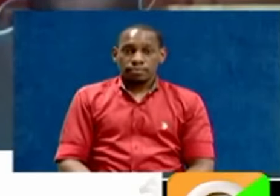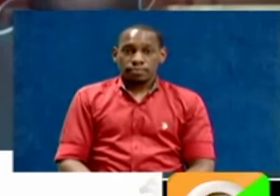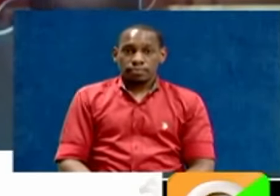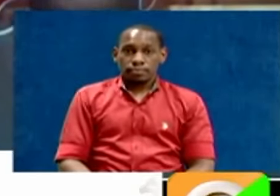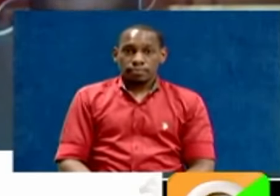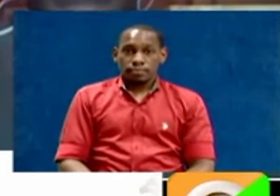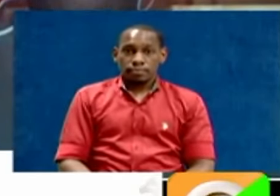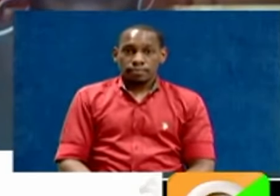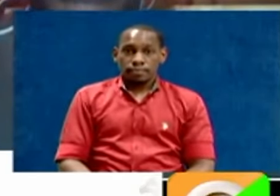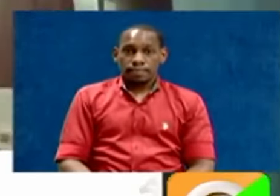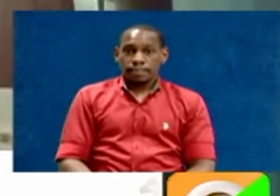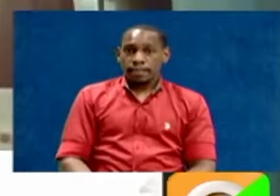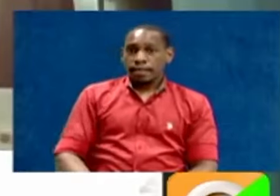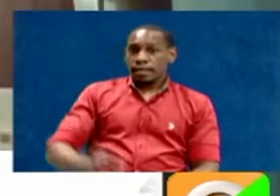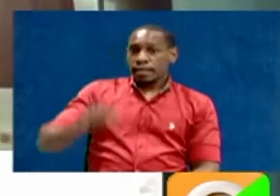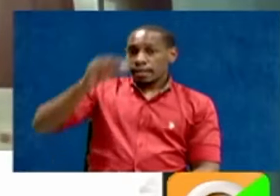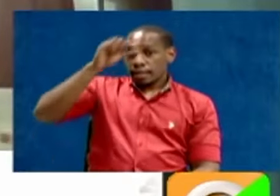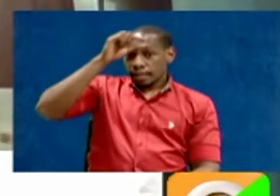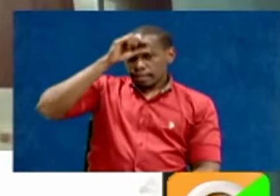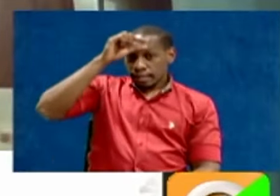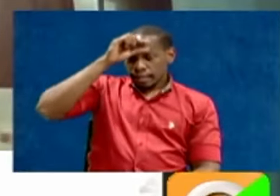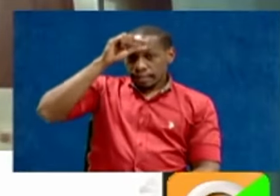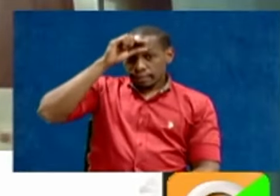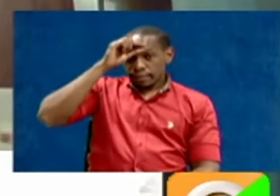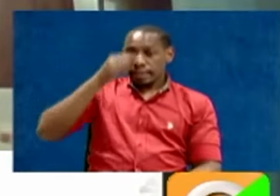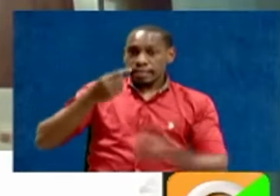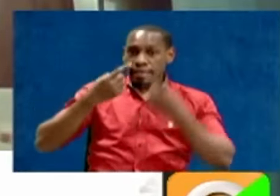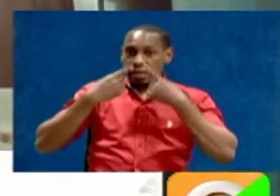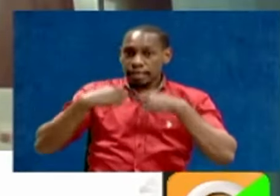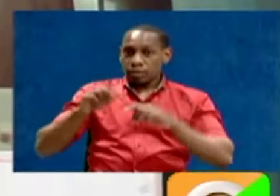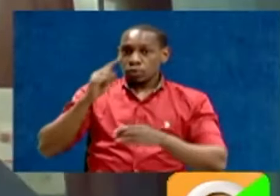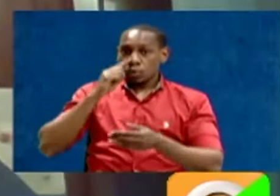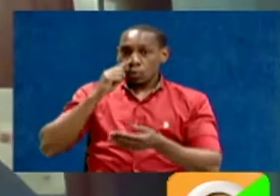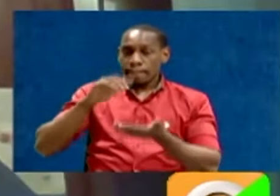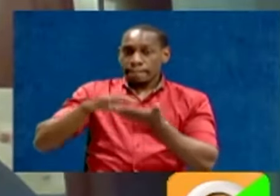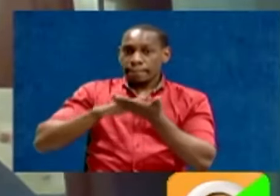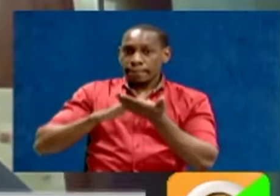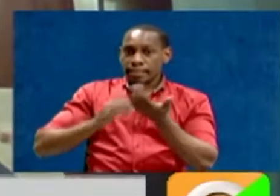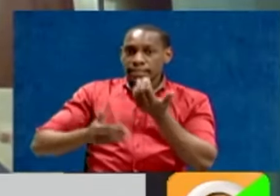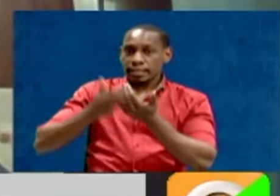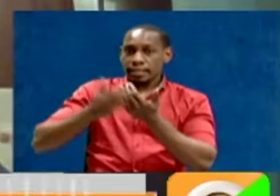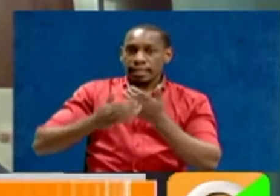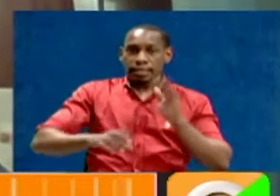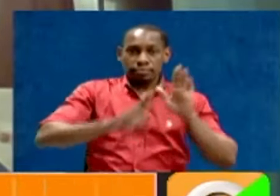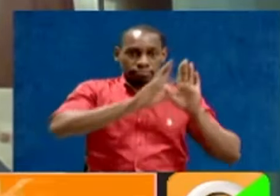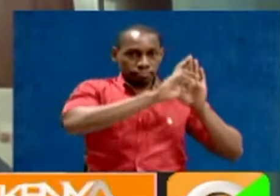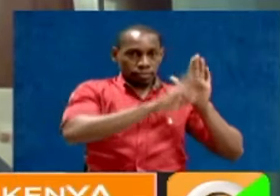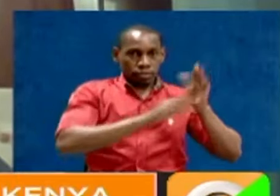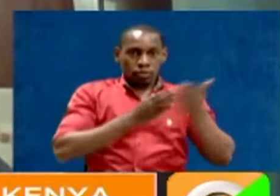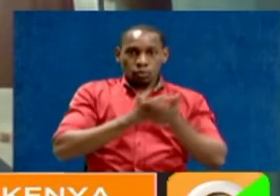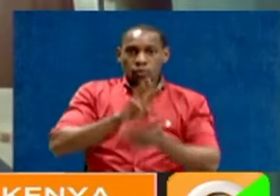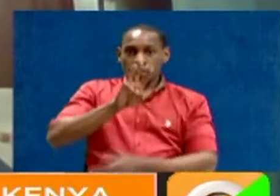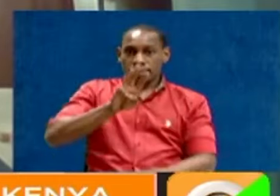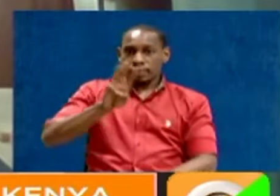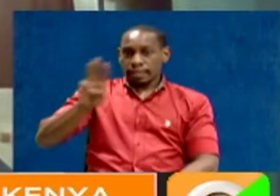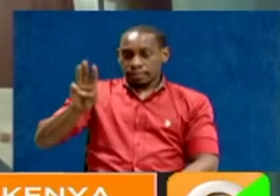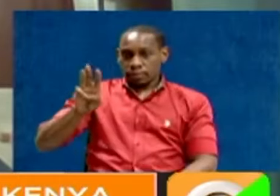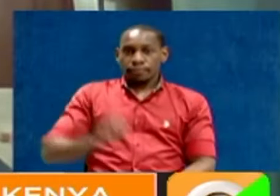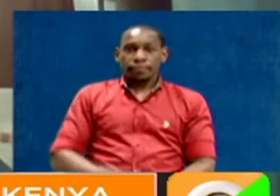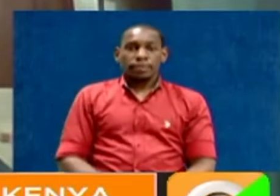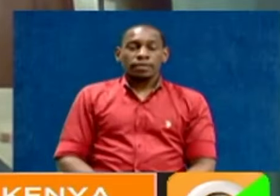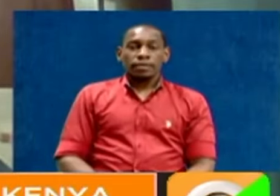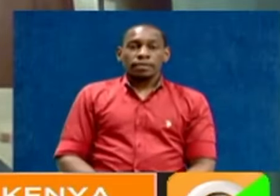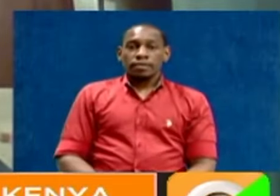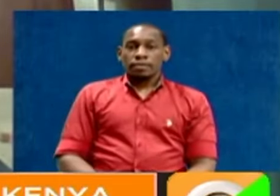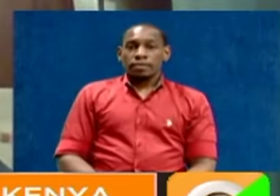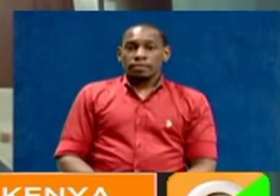So the government has released home-based isolation guidelines, which are available through their website. And one of the things is